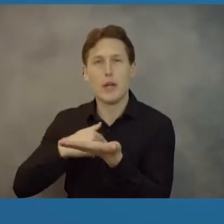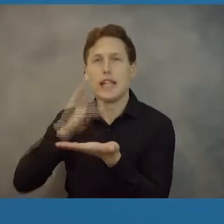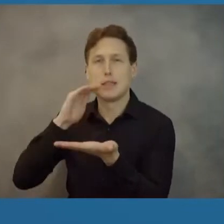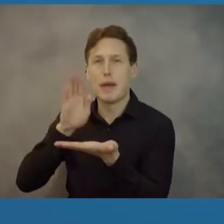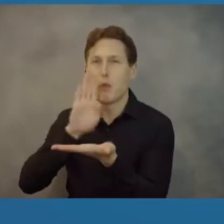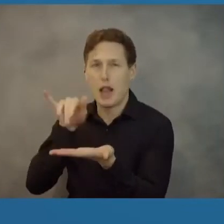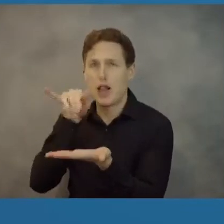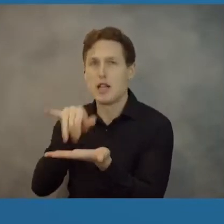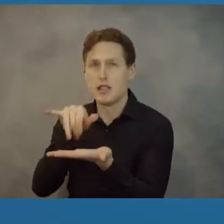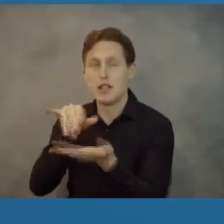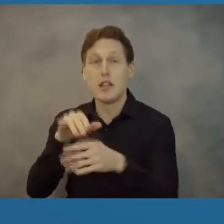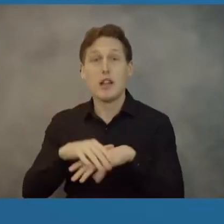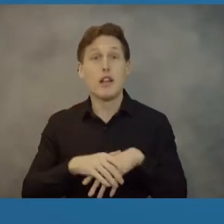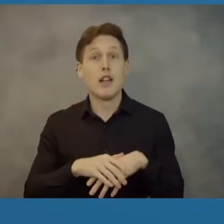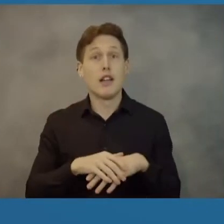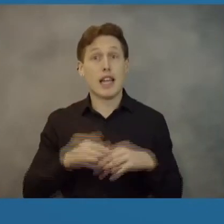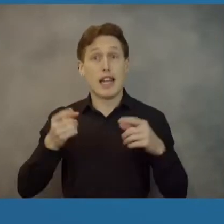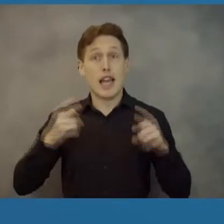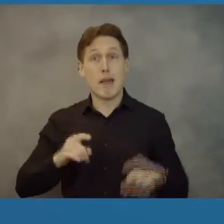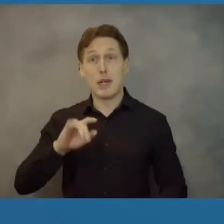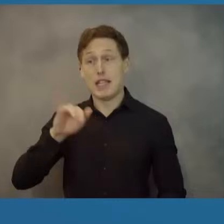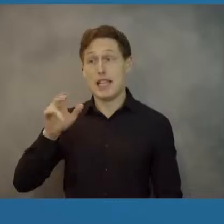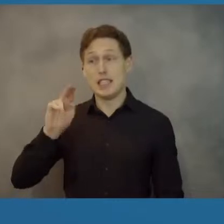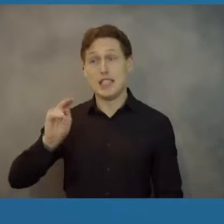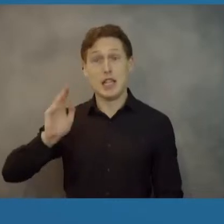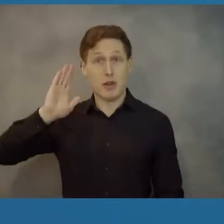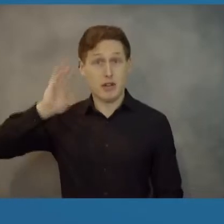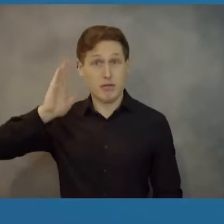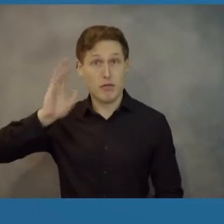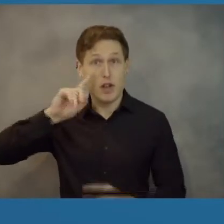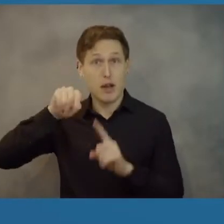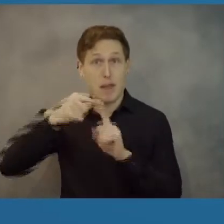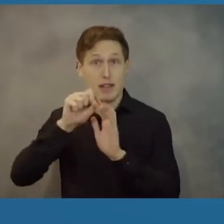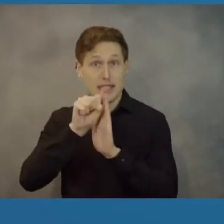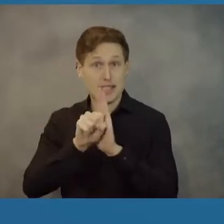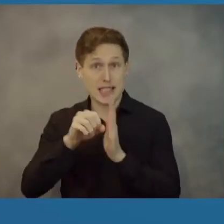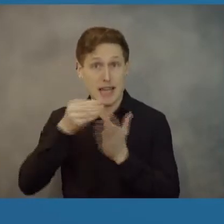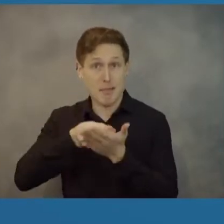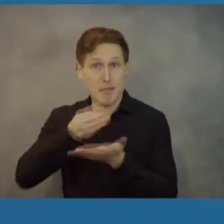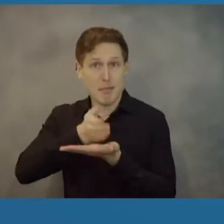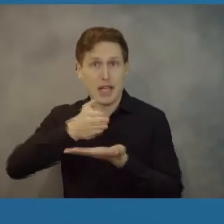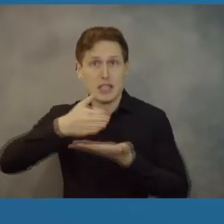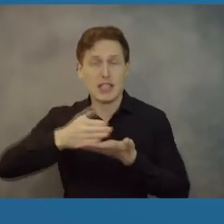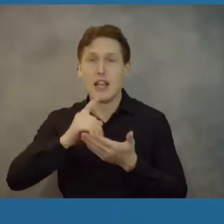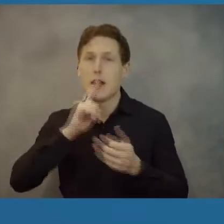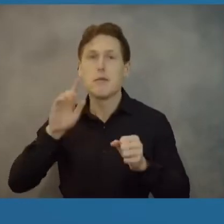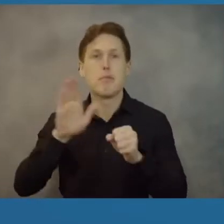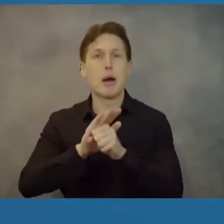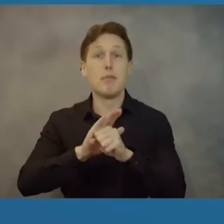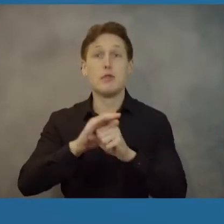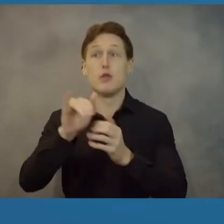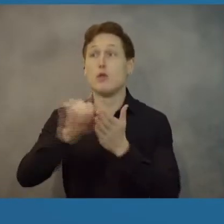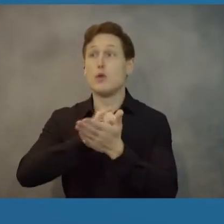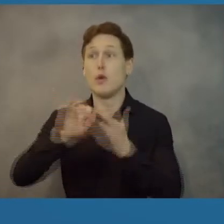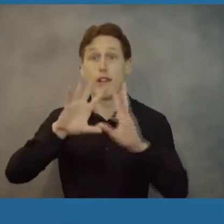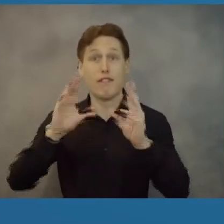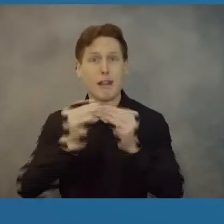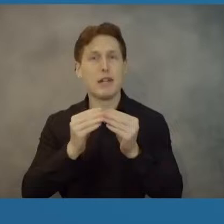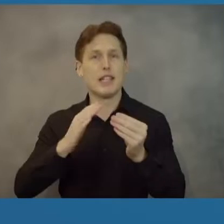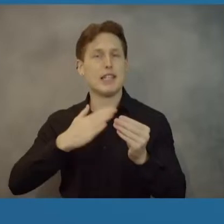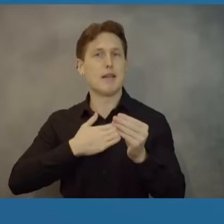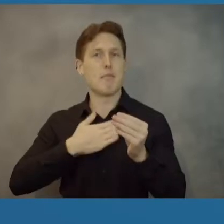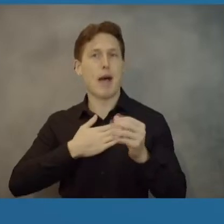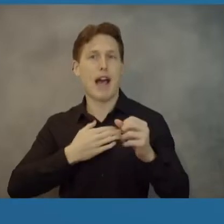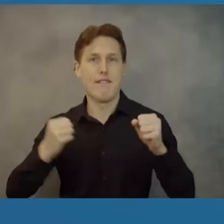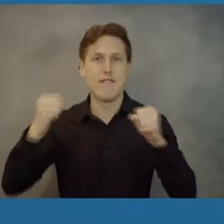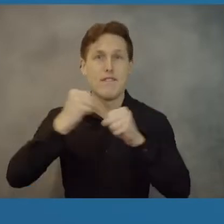In my January State of the State address, I made a declaration that your family is my fight. I vowed to address the